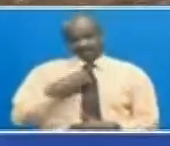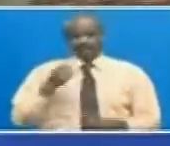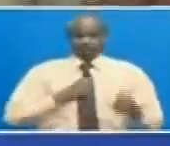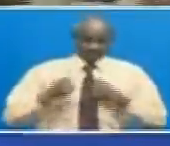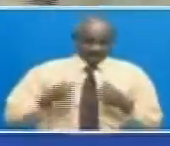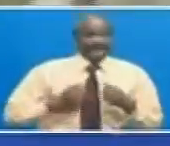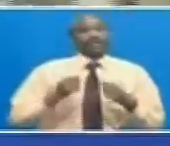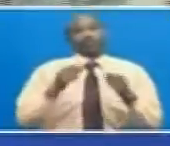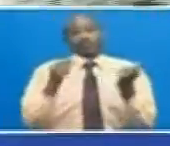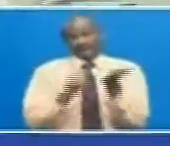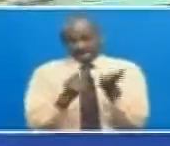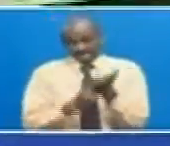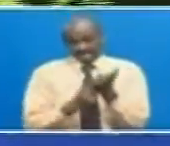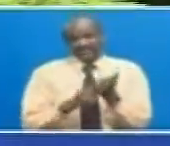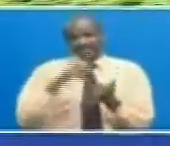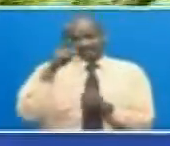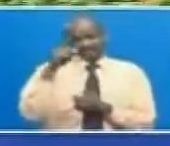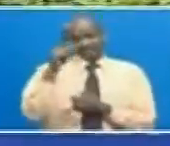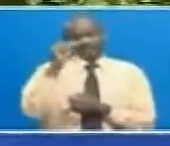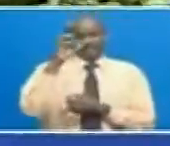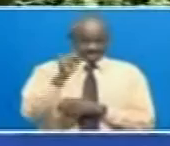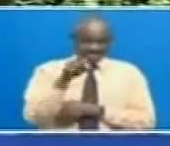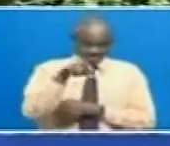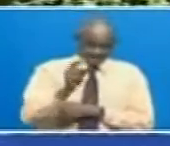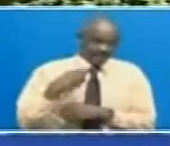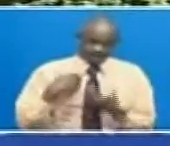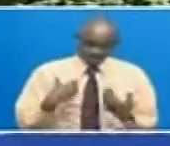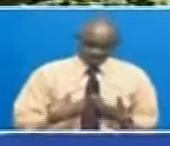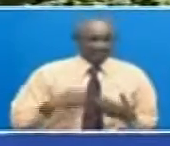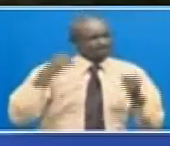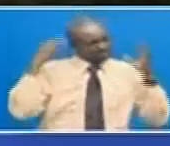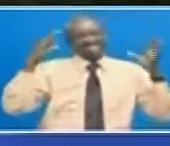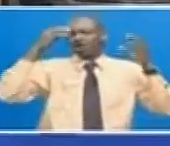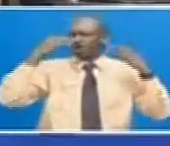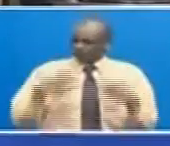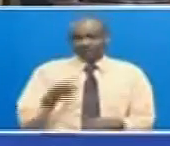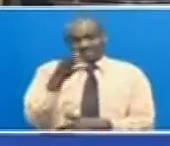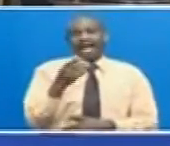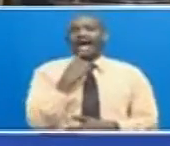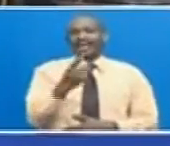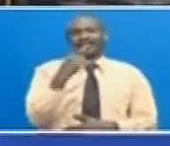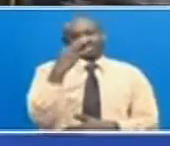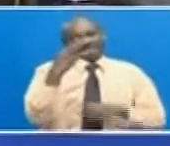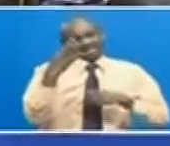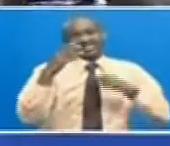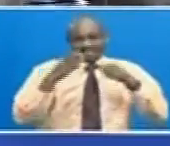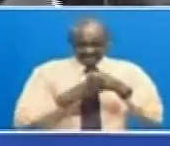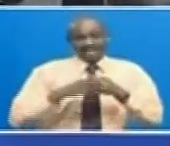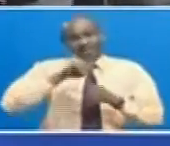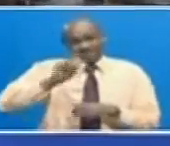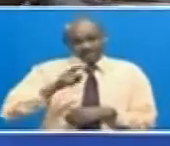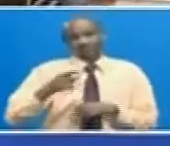and Uganda, TPS Eastern Africa posted its biggest loss yet of 139 million shillings in